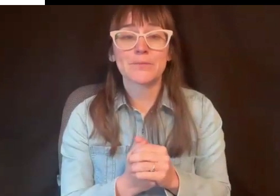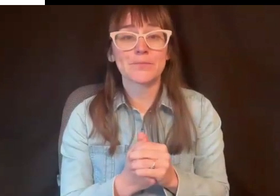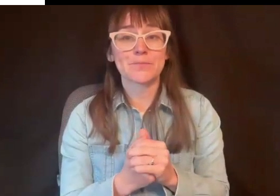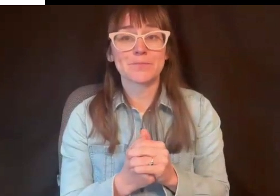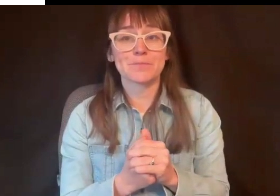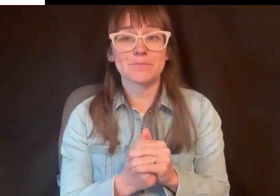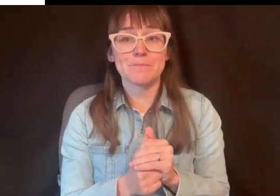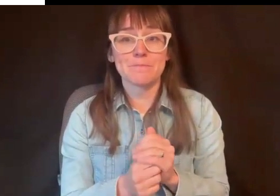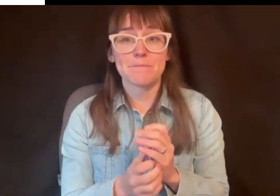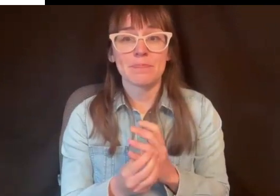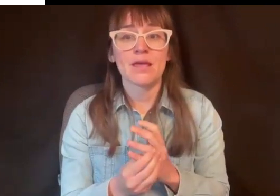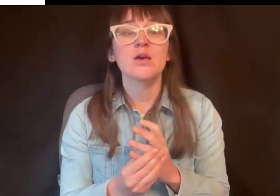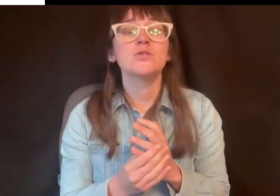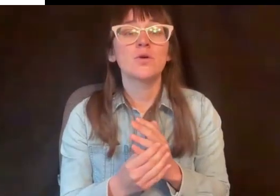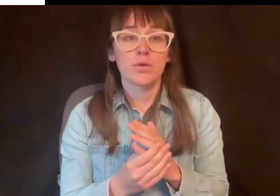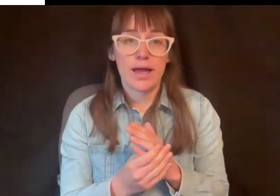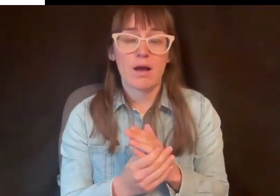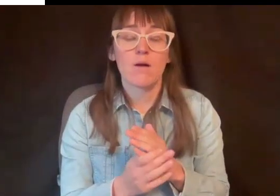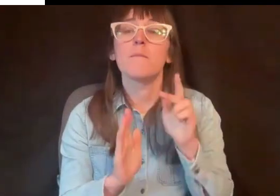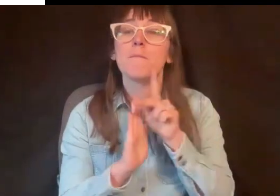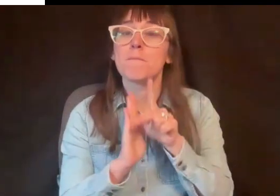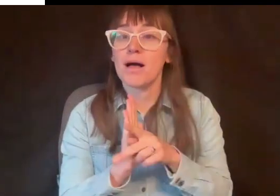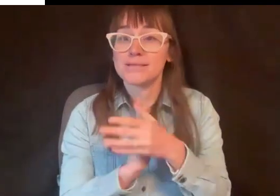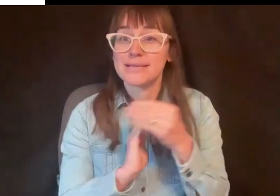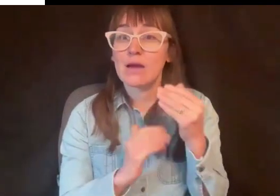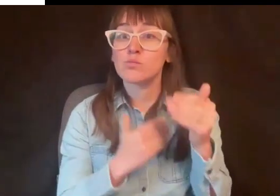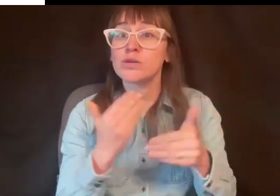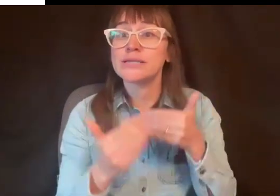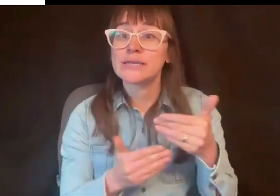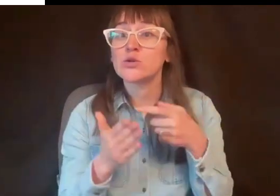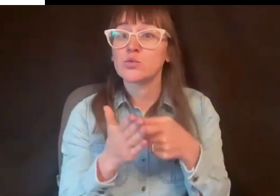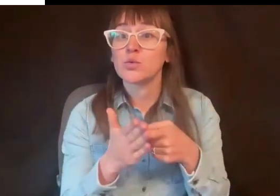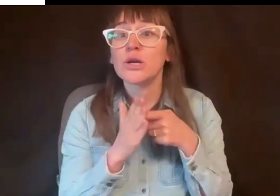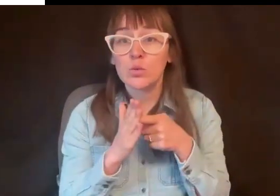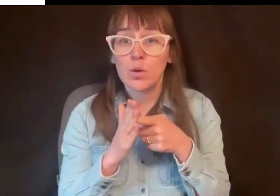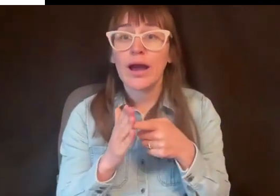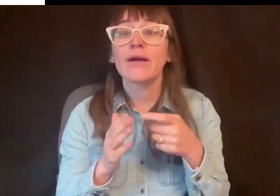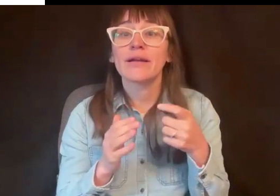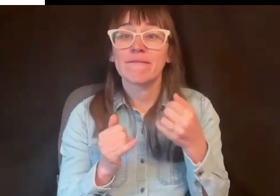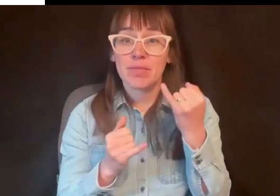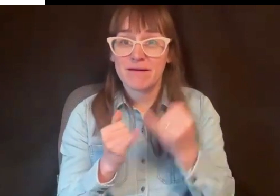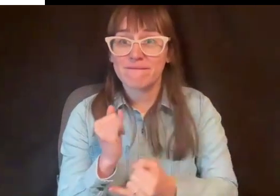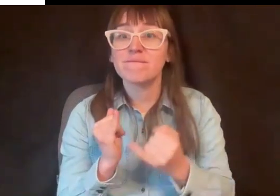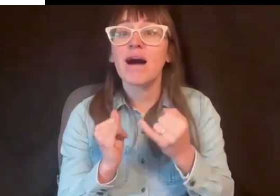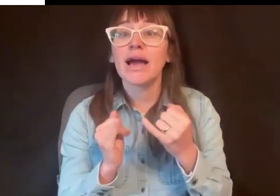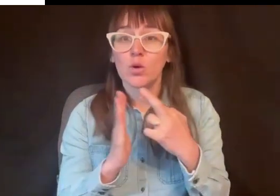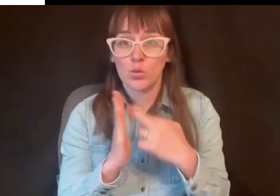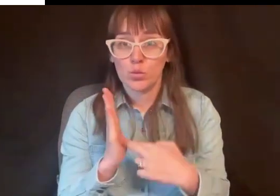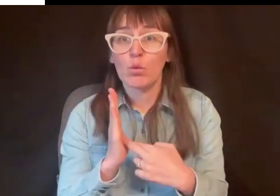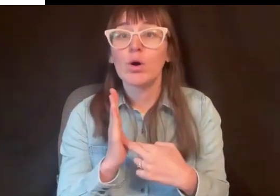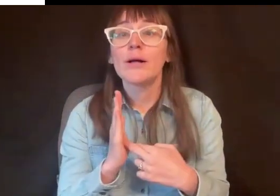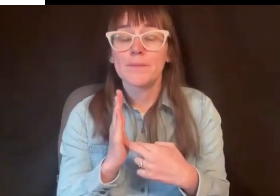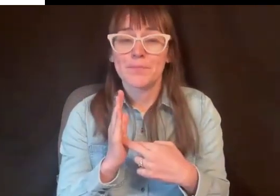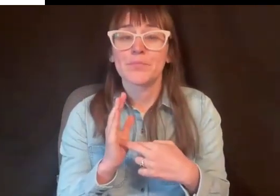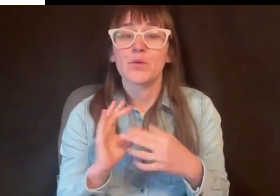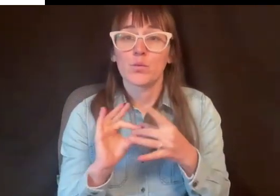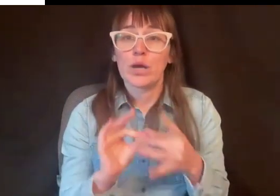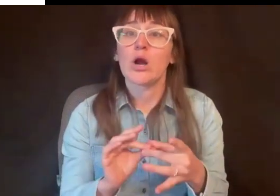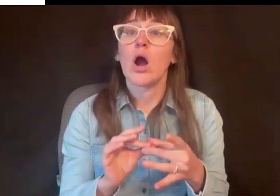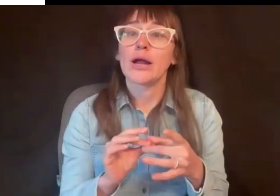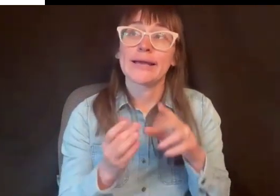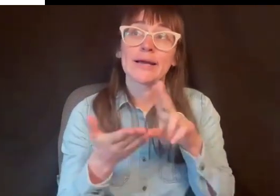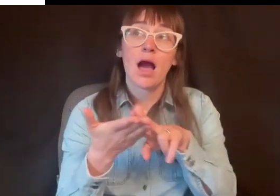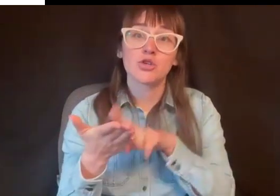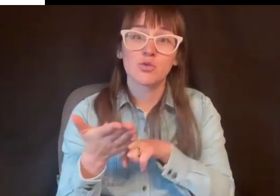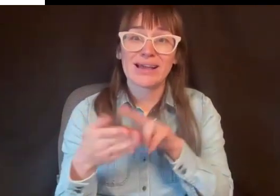Let's look specifically at the policies and procedures required in the final rule with respect to contracts and commercial